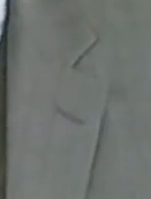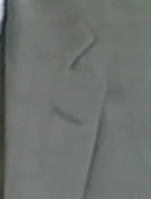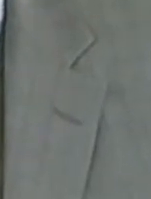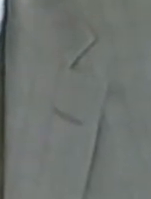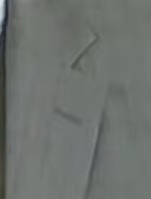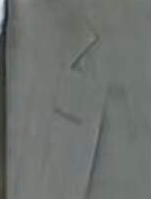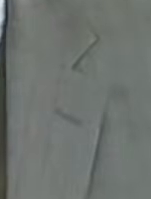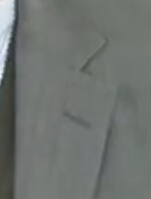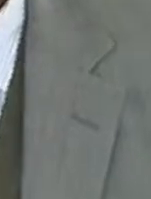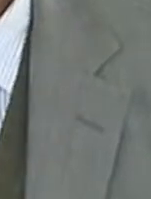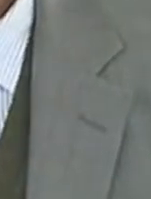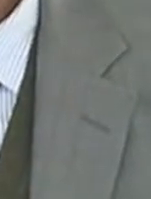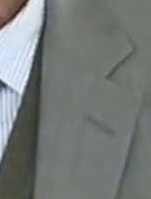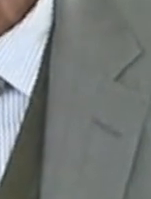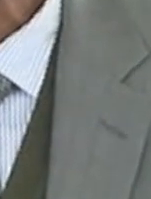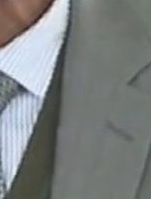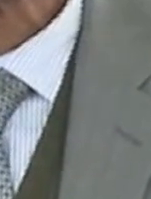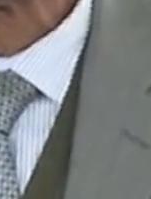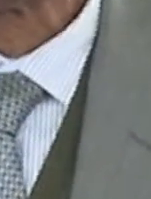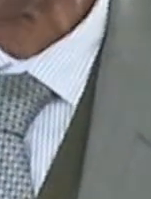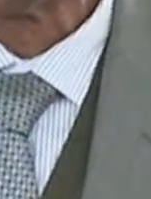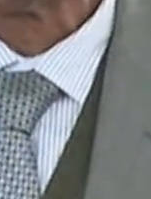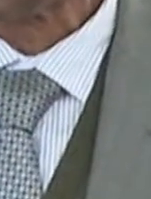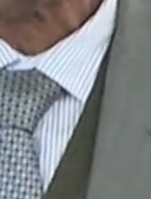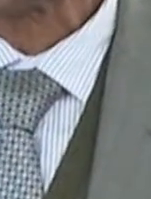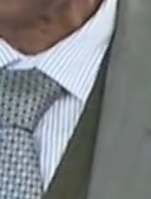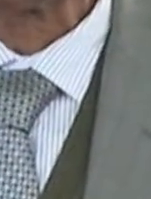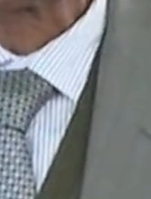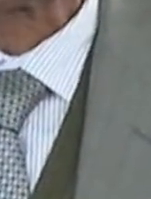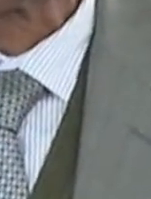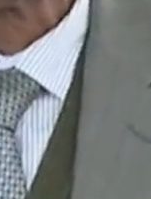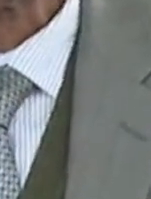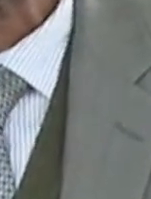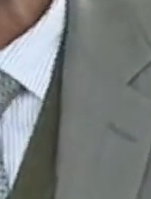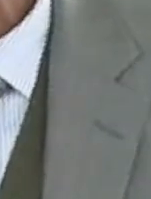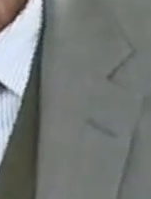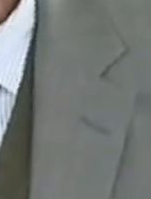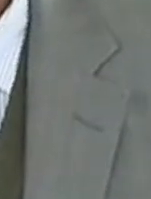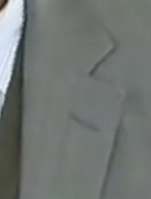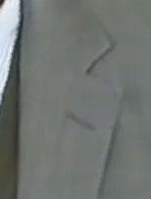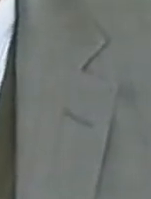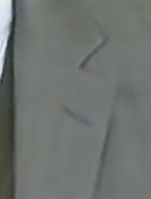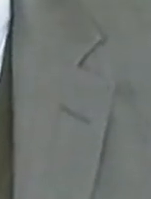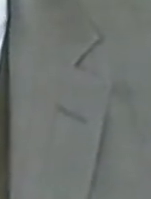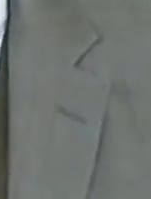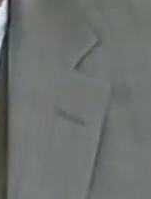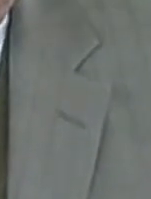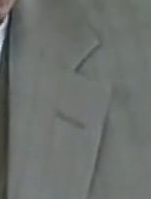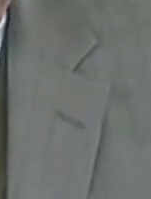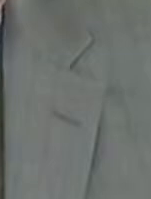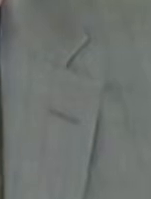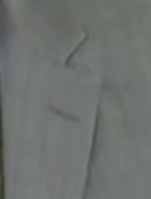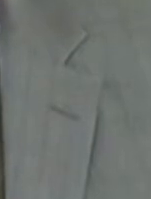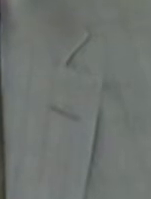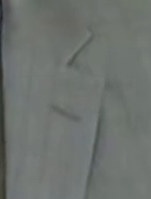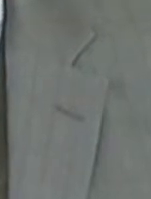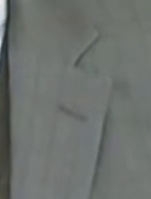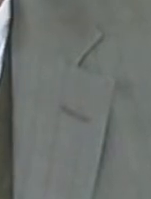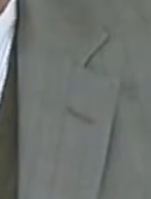because right now our Constitution talks a lot about public